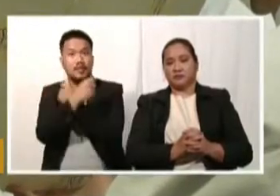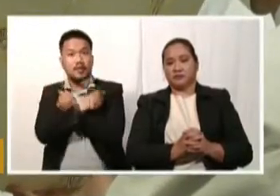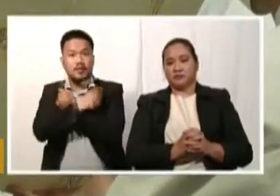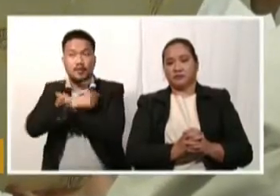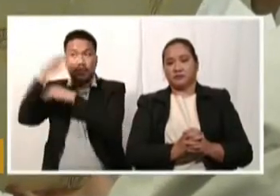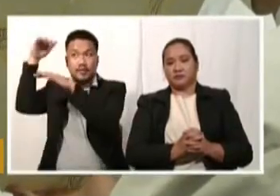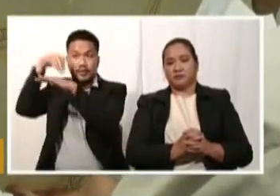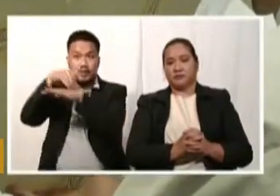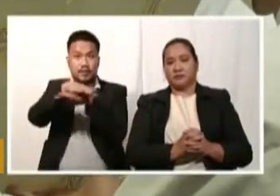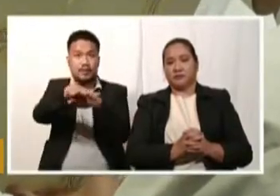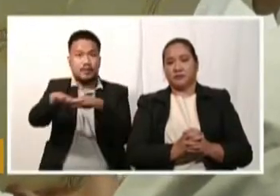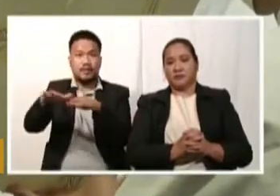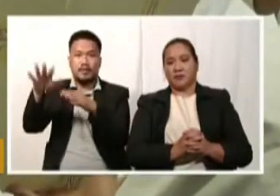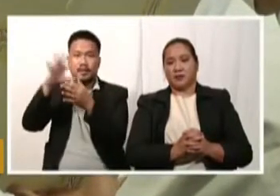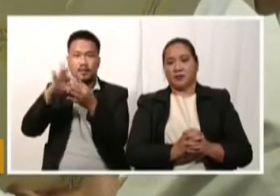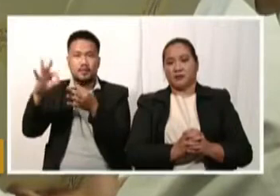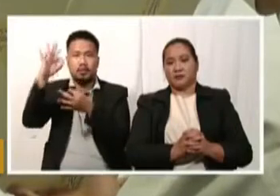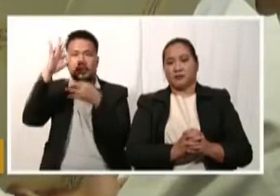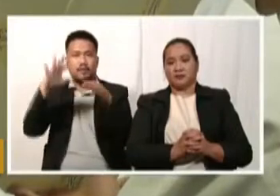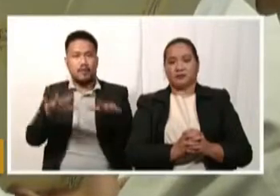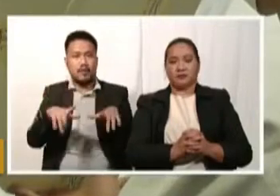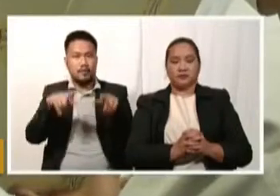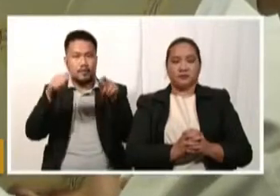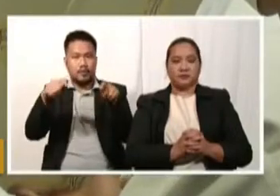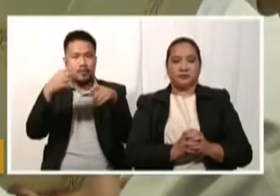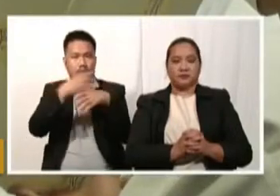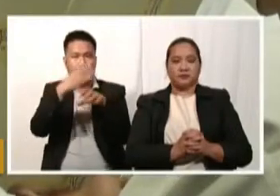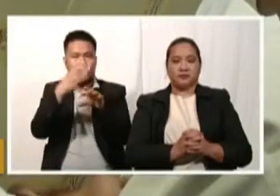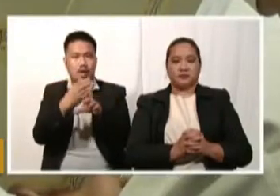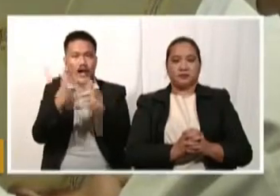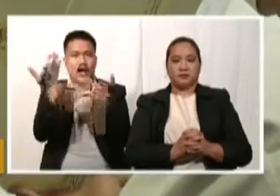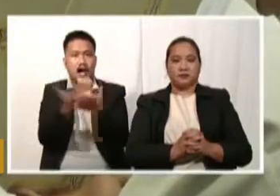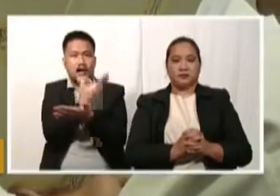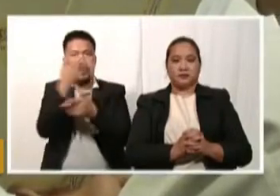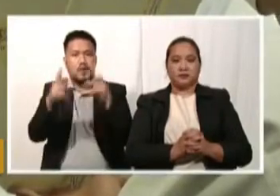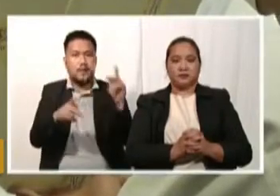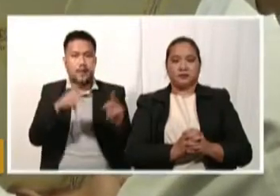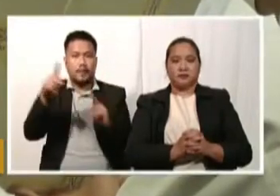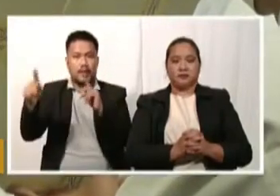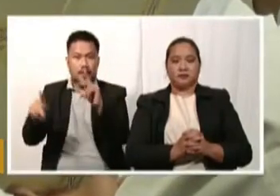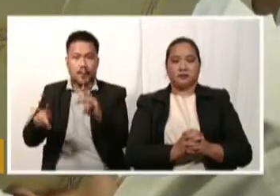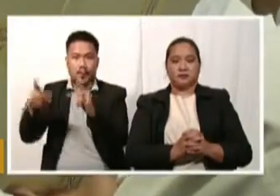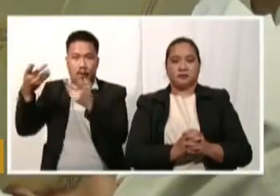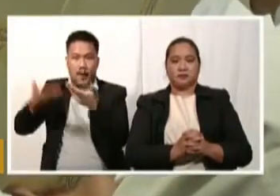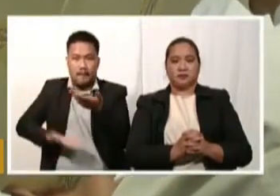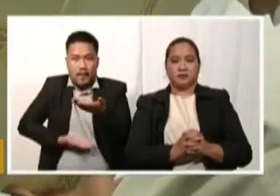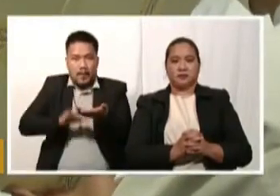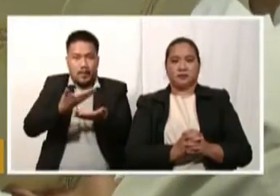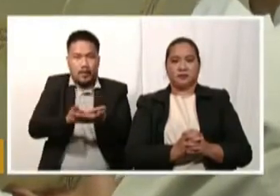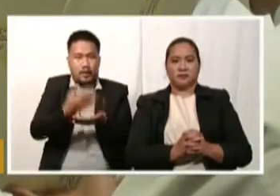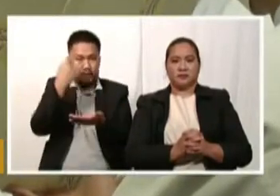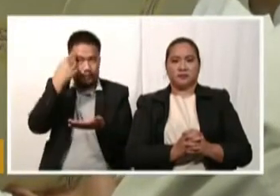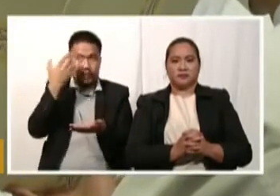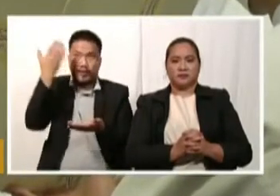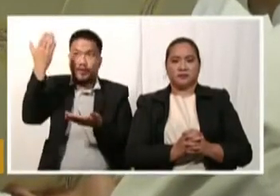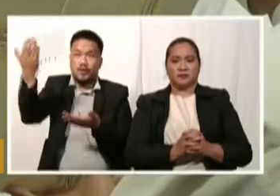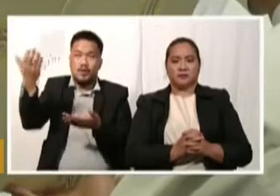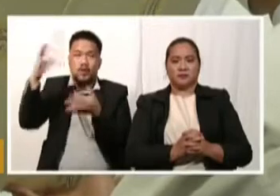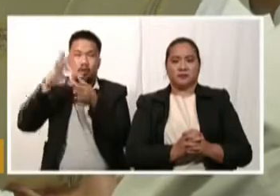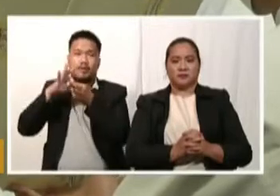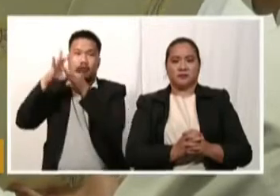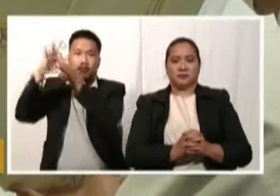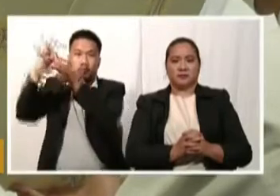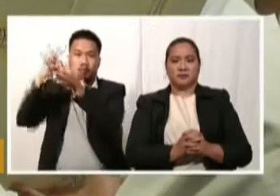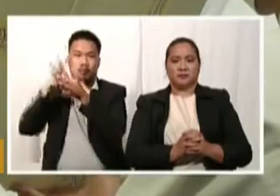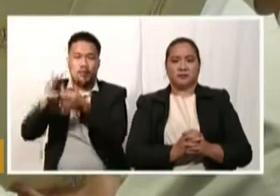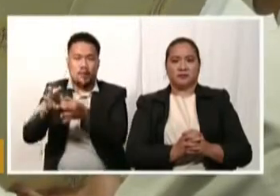forth the spirit of adoption to create the new peoples brought to birth for you in the font of